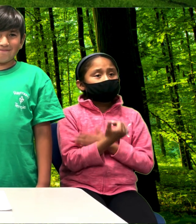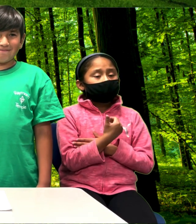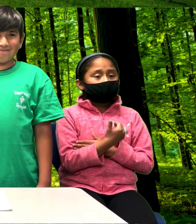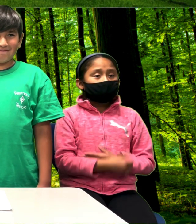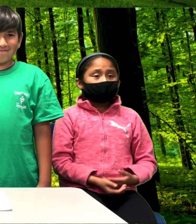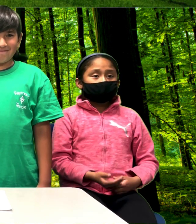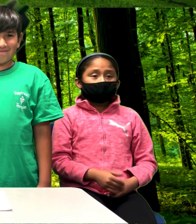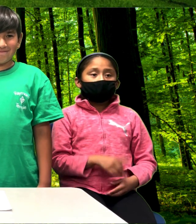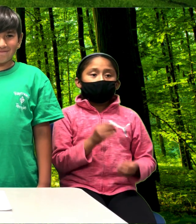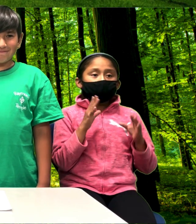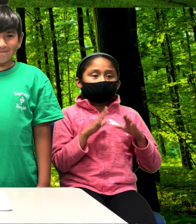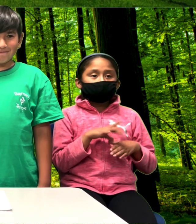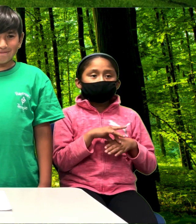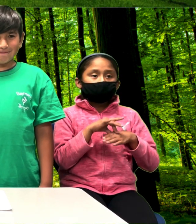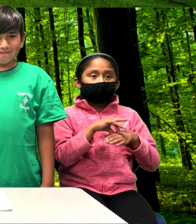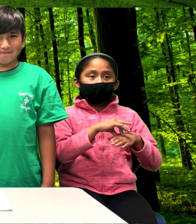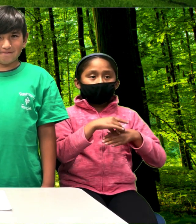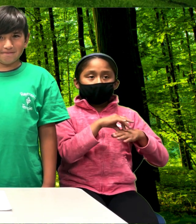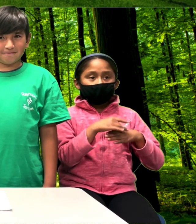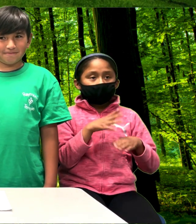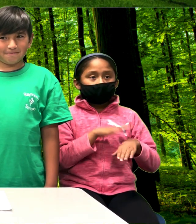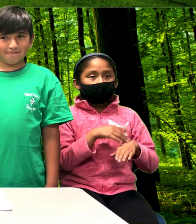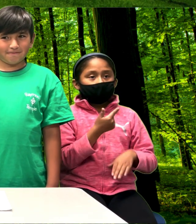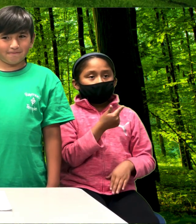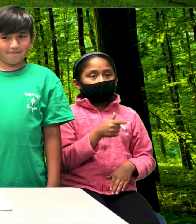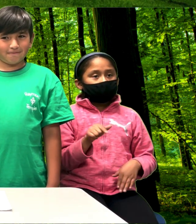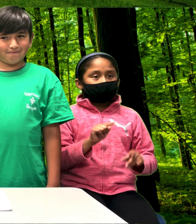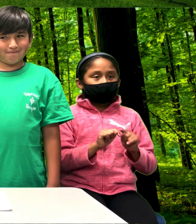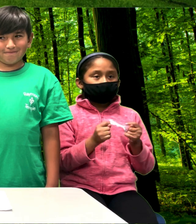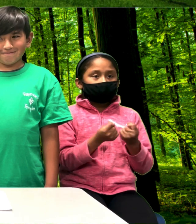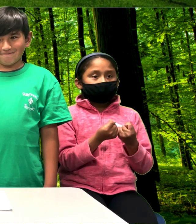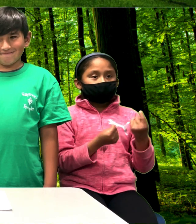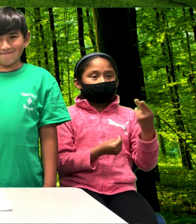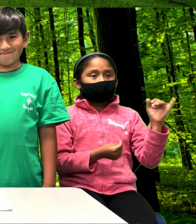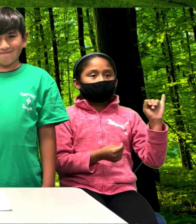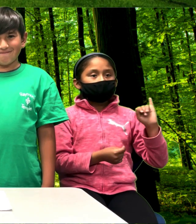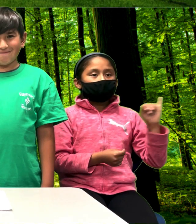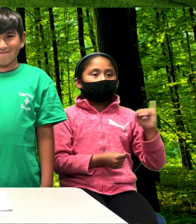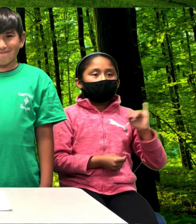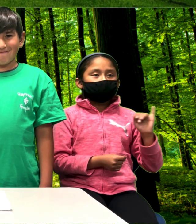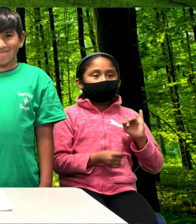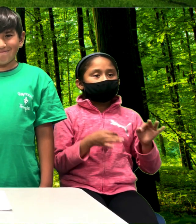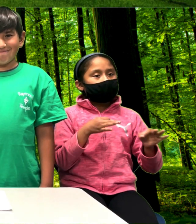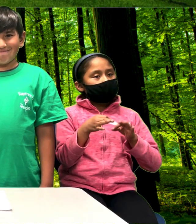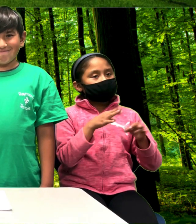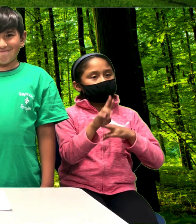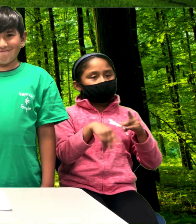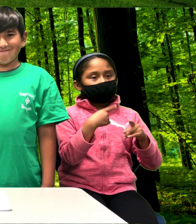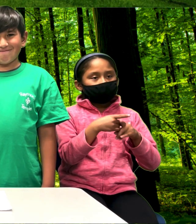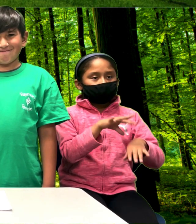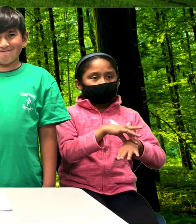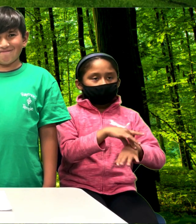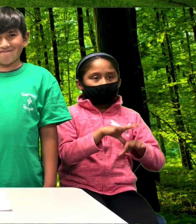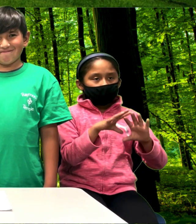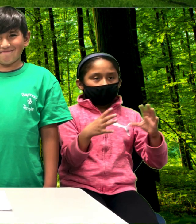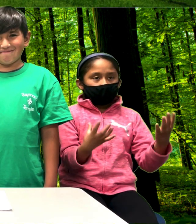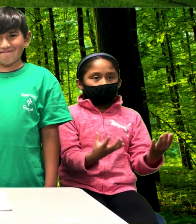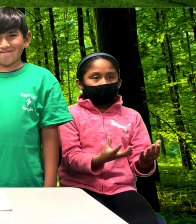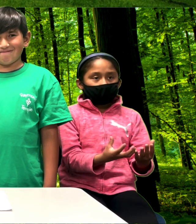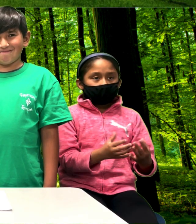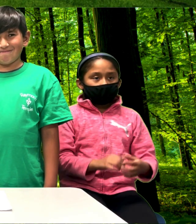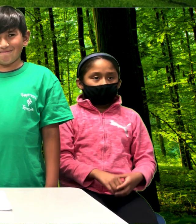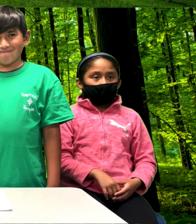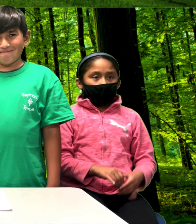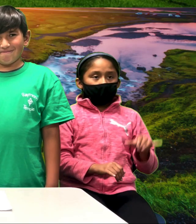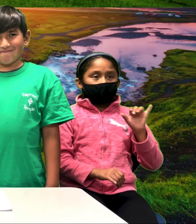is Isaac. I am on the green team, and I'll be telling you one fact about our Earth. Earth is the third planet from